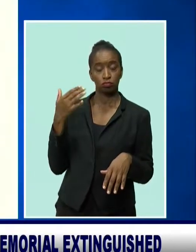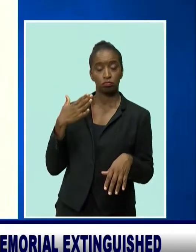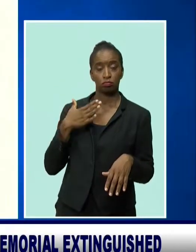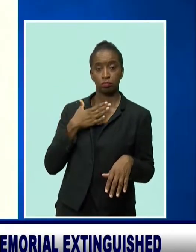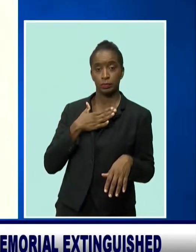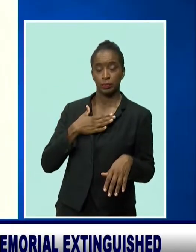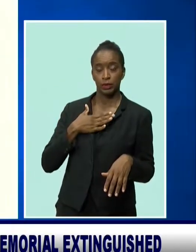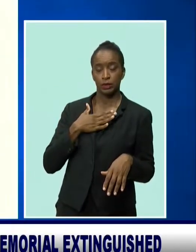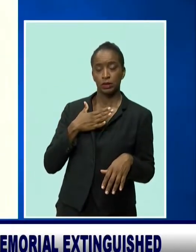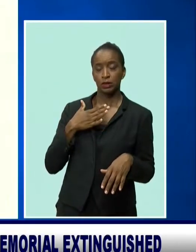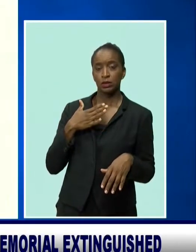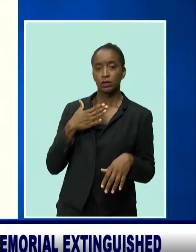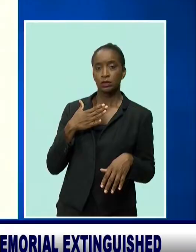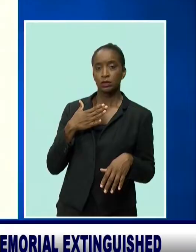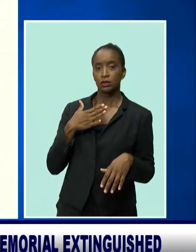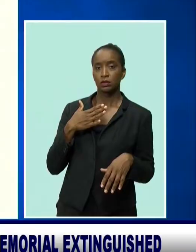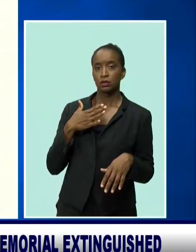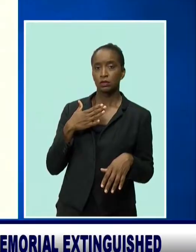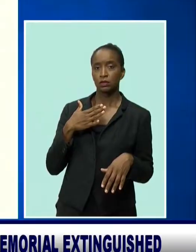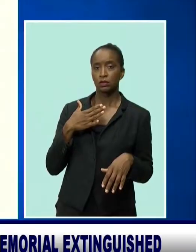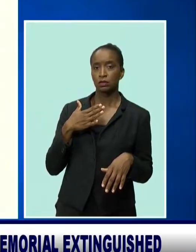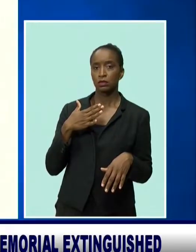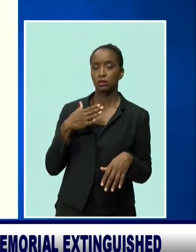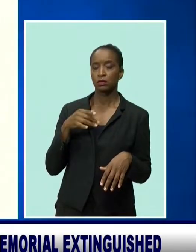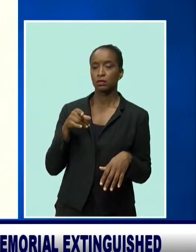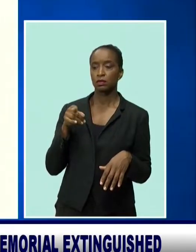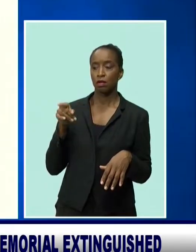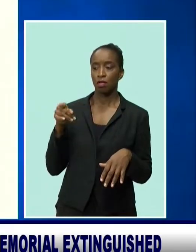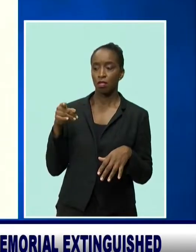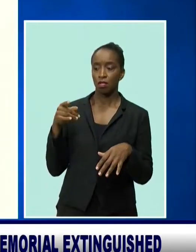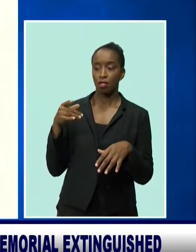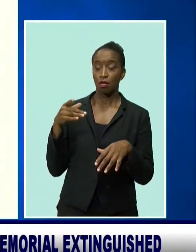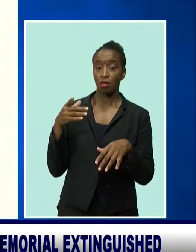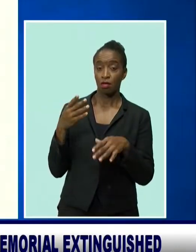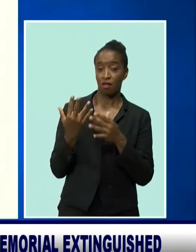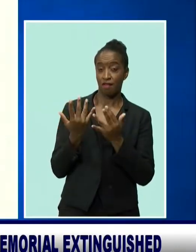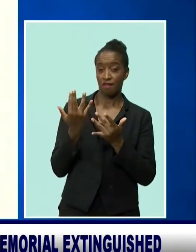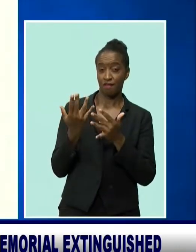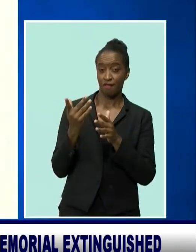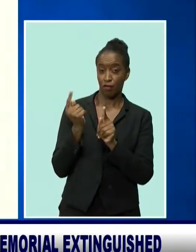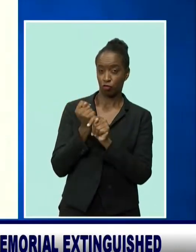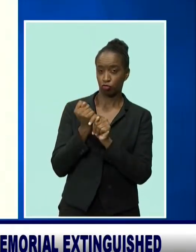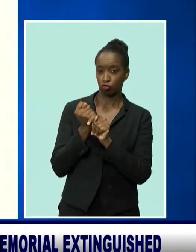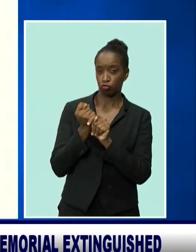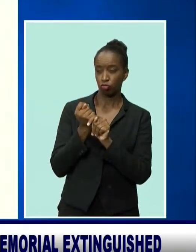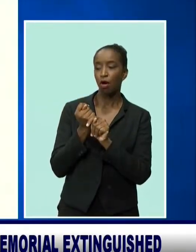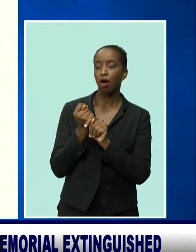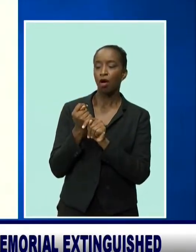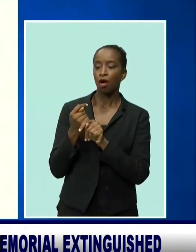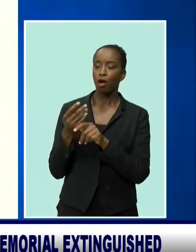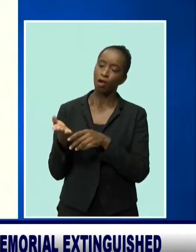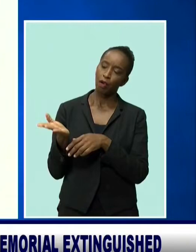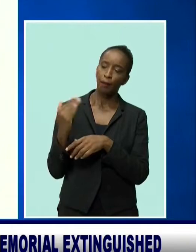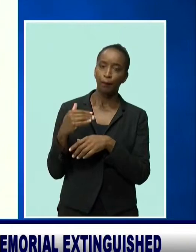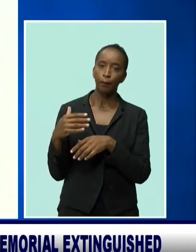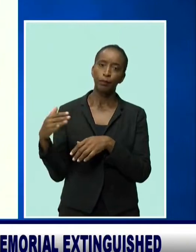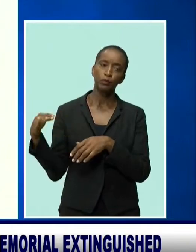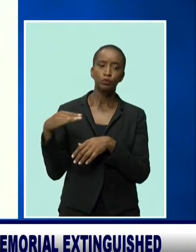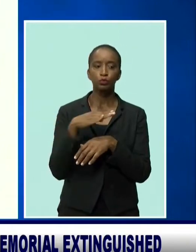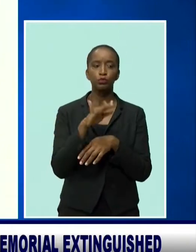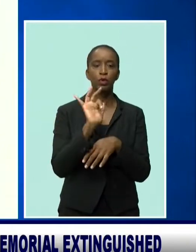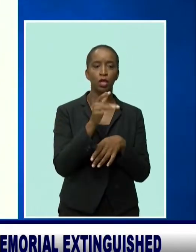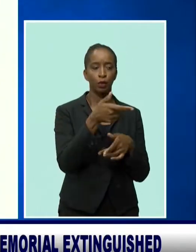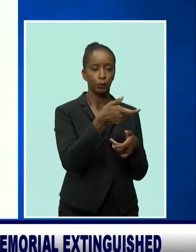on the water appliance from Bridgetown Fire Station, which they did, and managed to